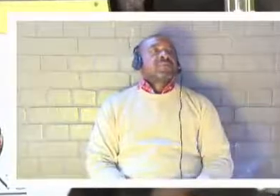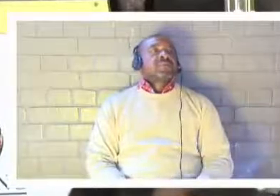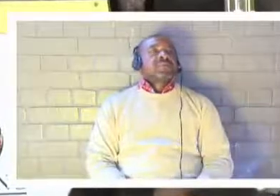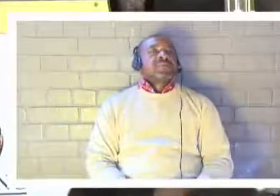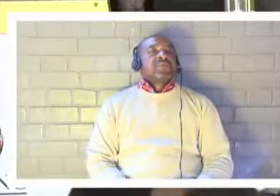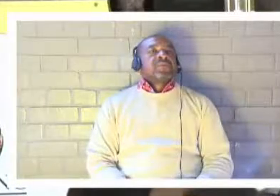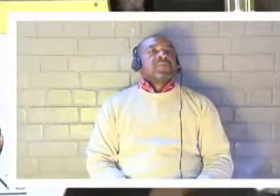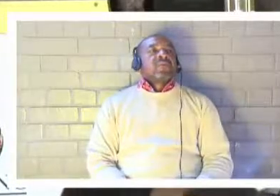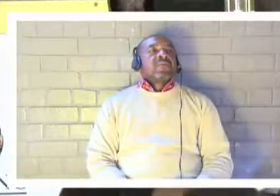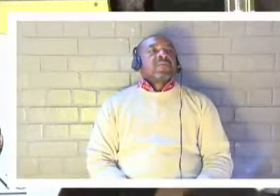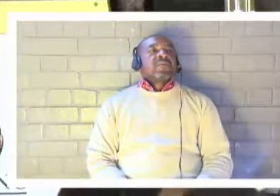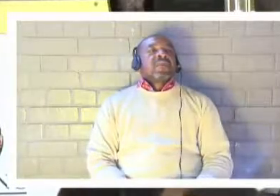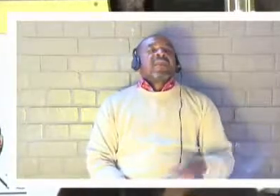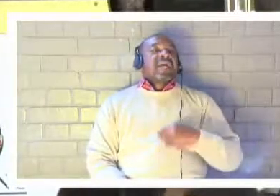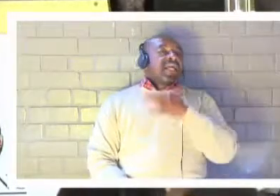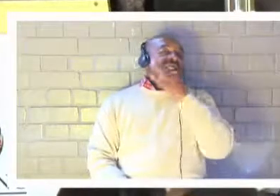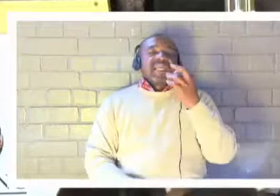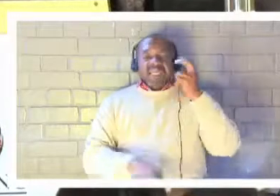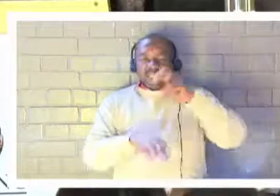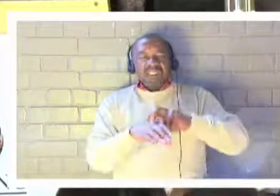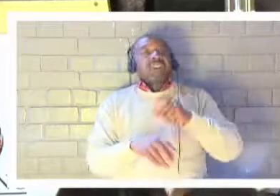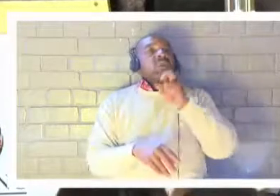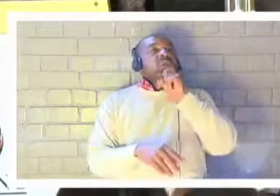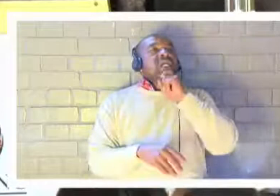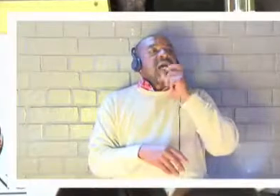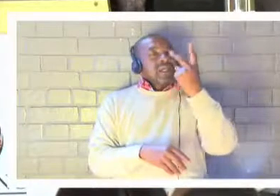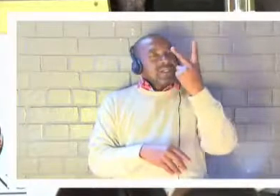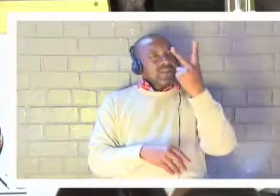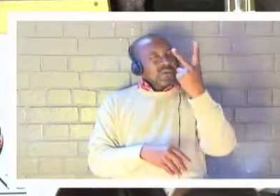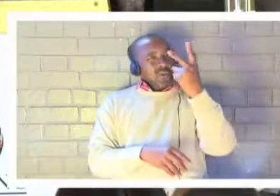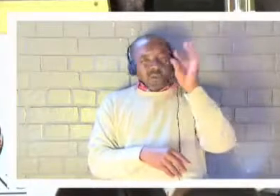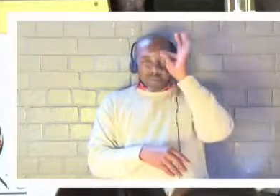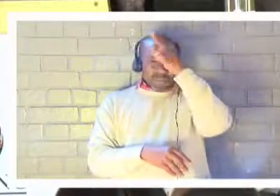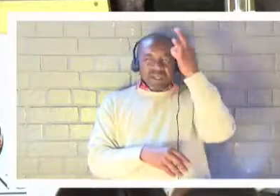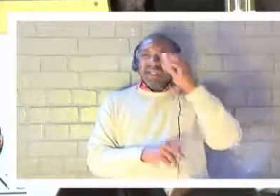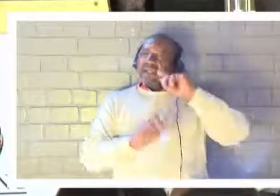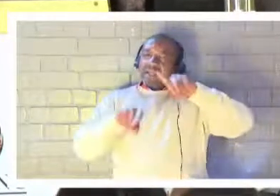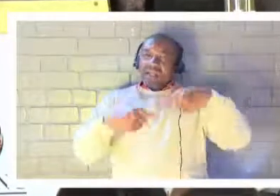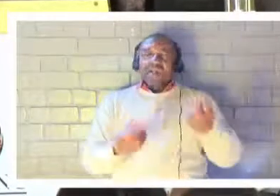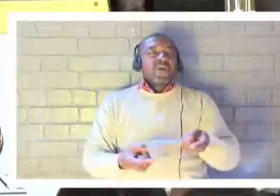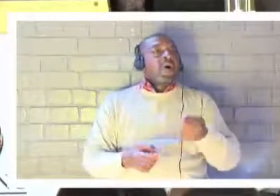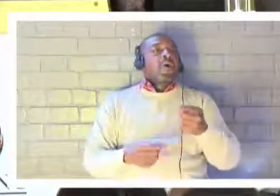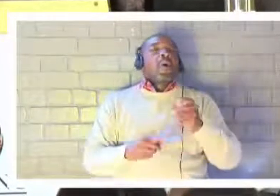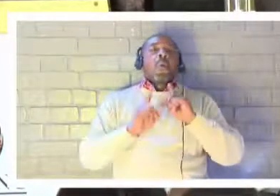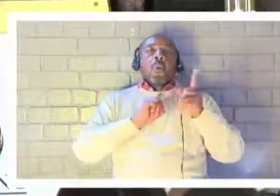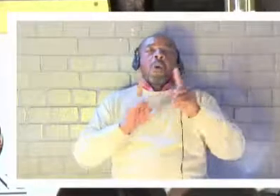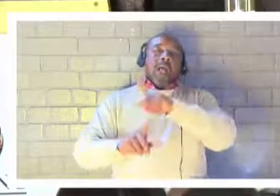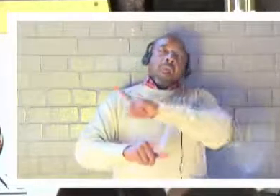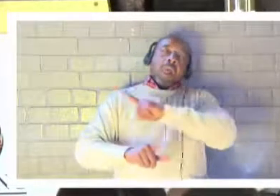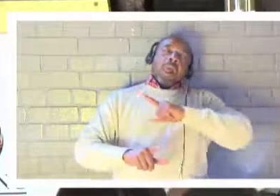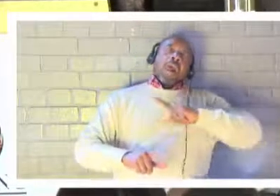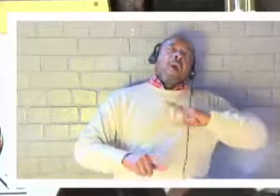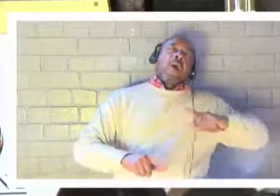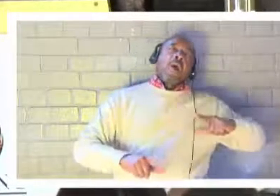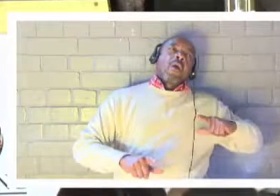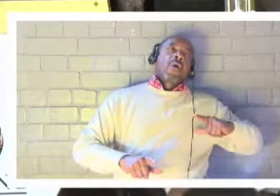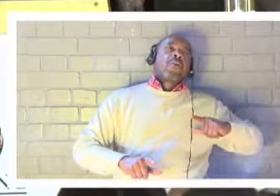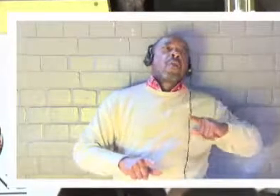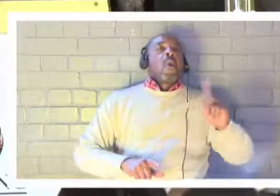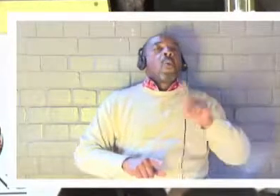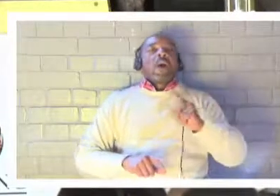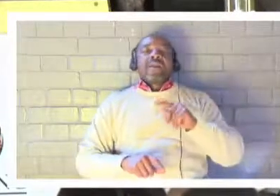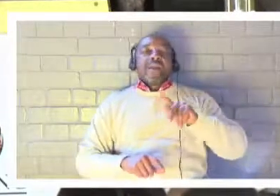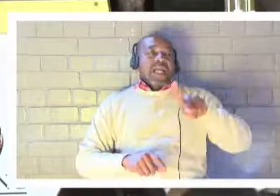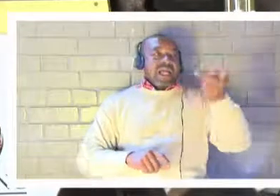Okay, I said let's take 2 minutes each. Let's not lament or continue to speak what others